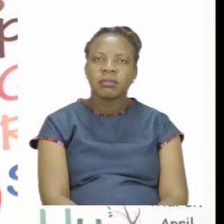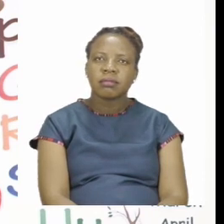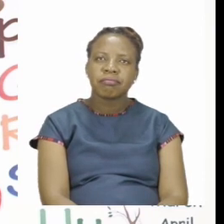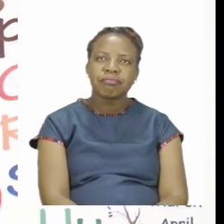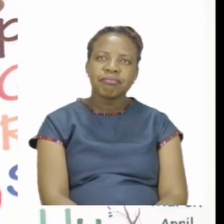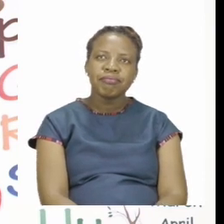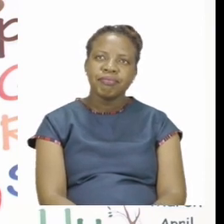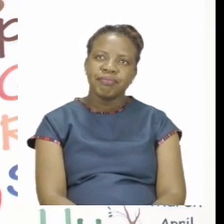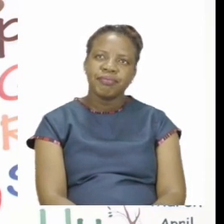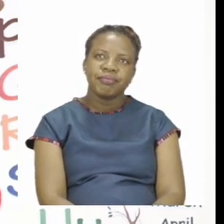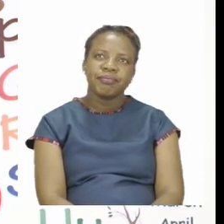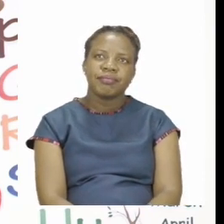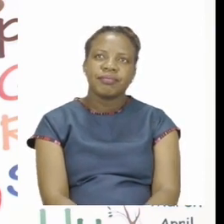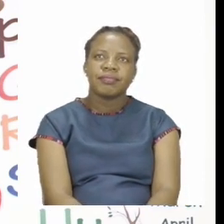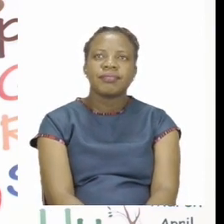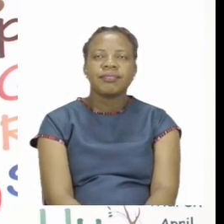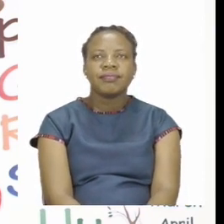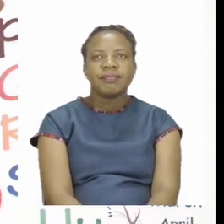N-e. We have